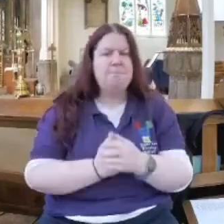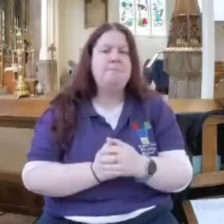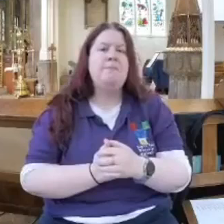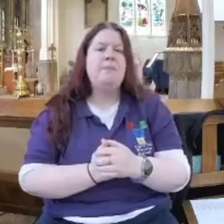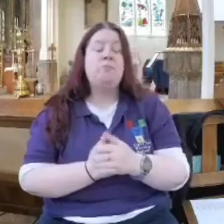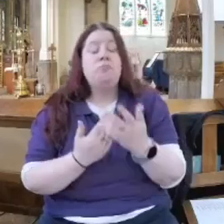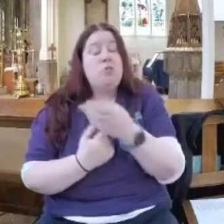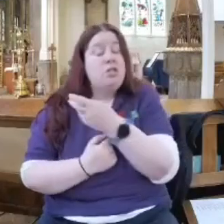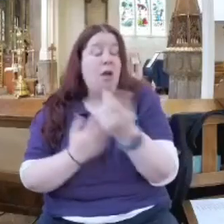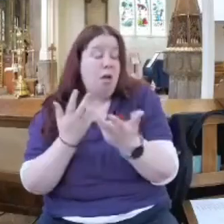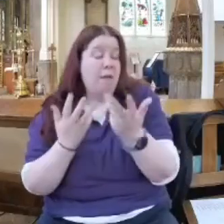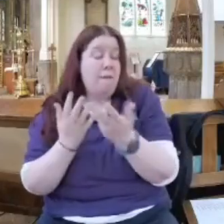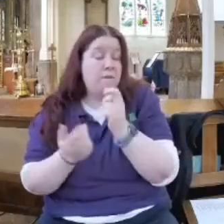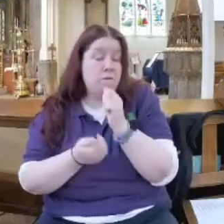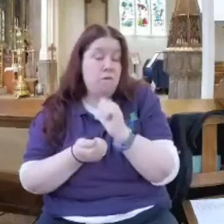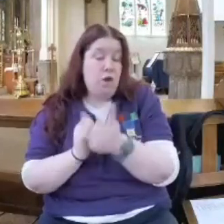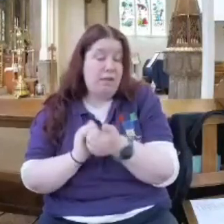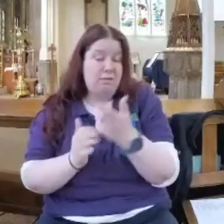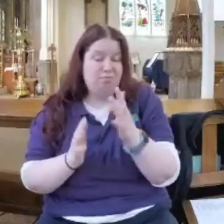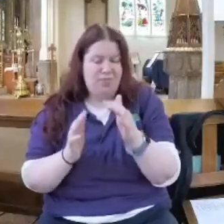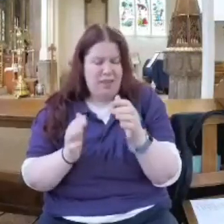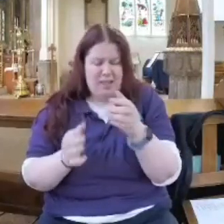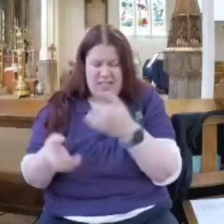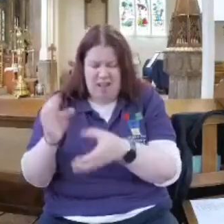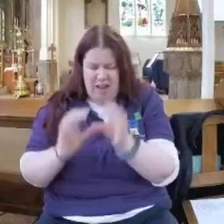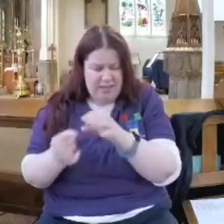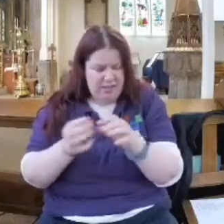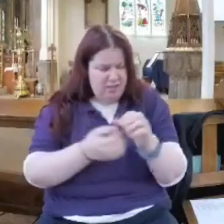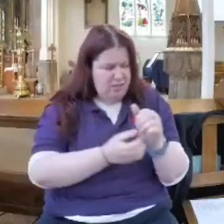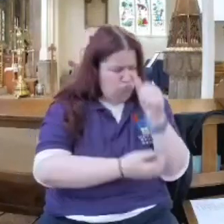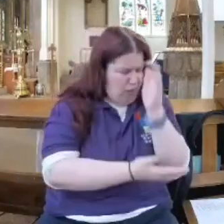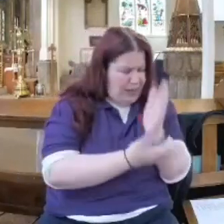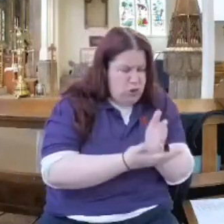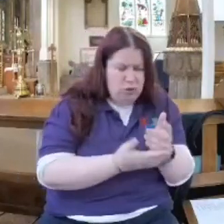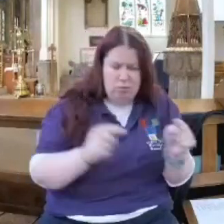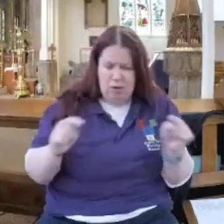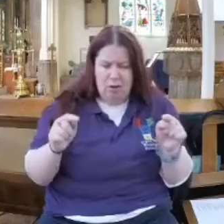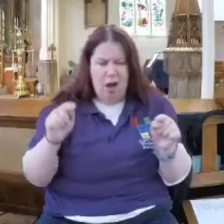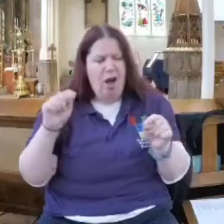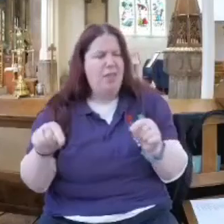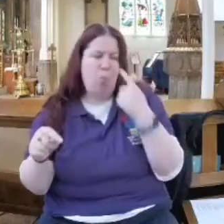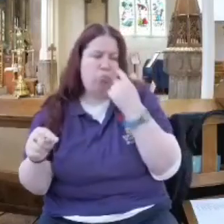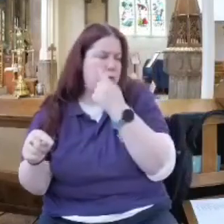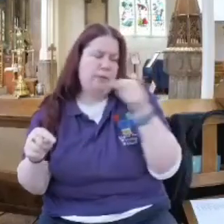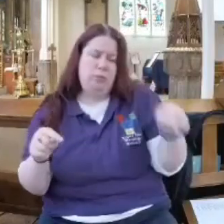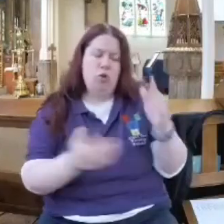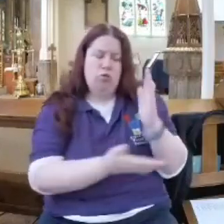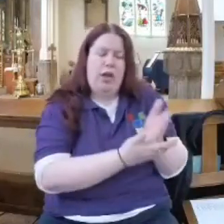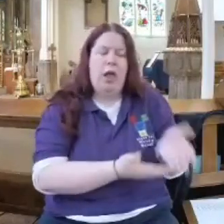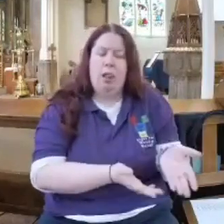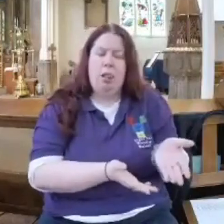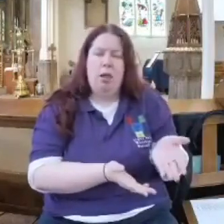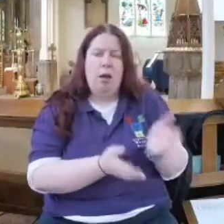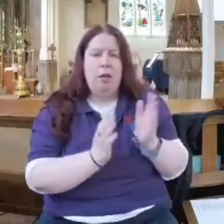conflict between science and religion, and has come to the view that science disproves Christianity and religious belief.